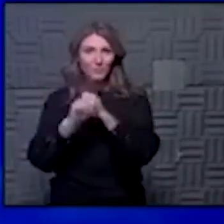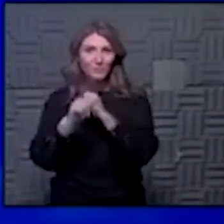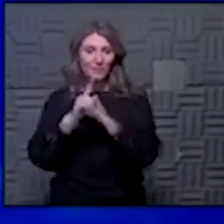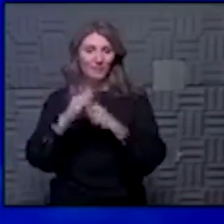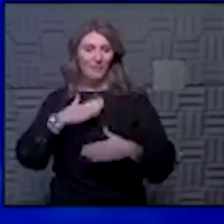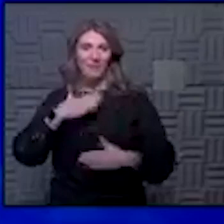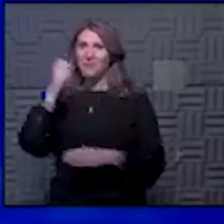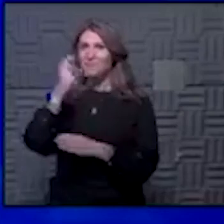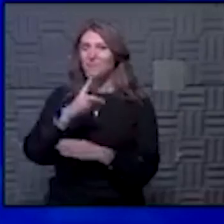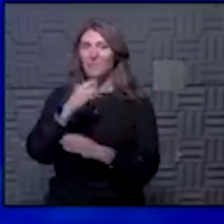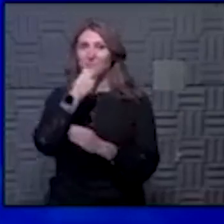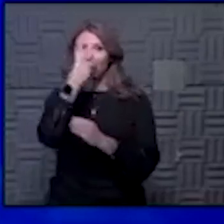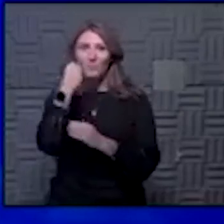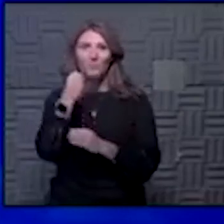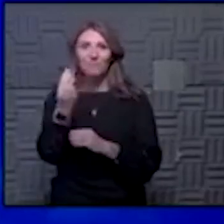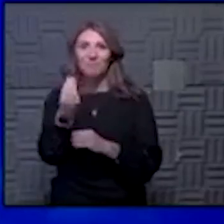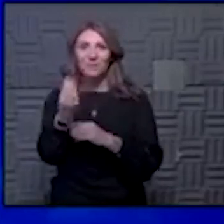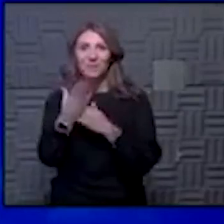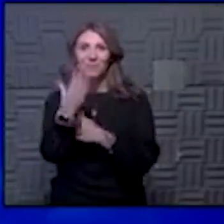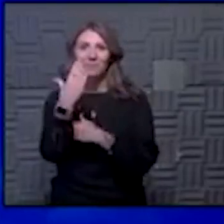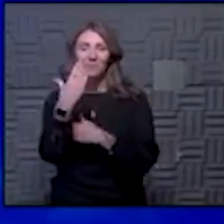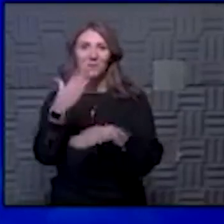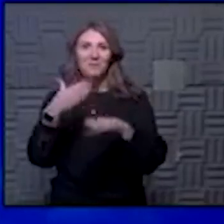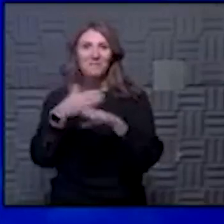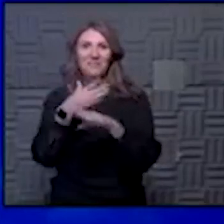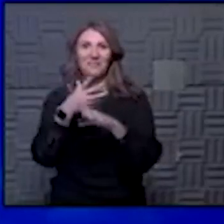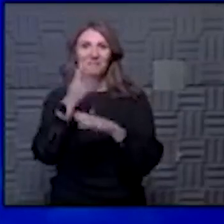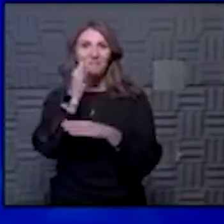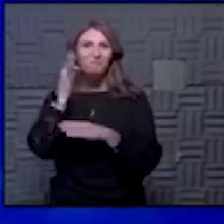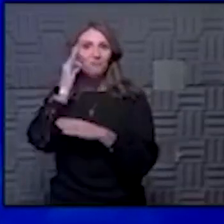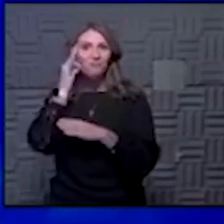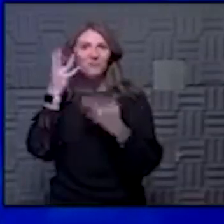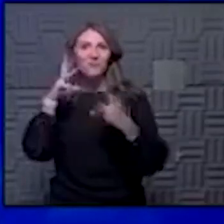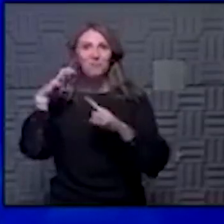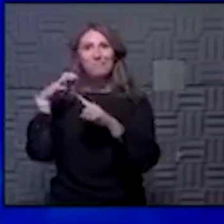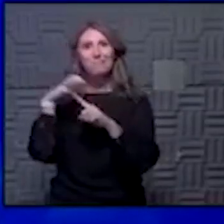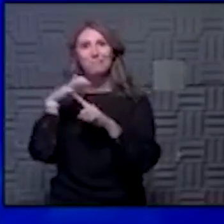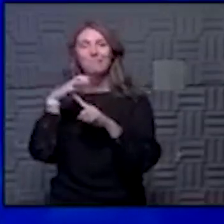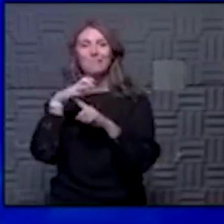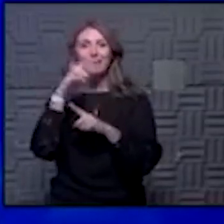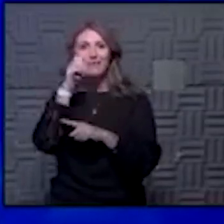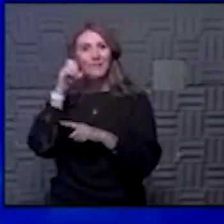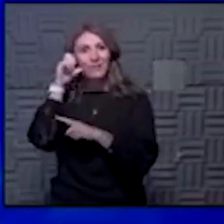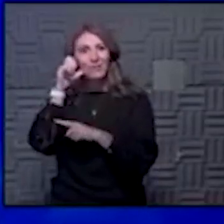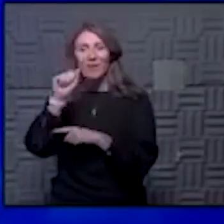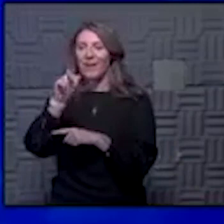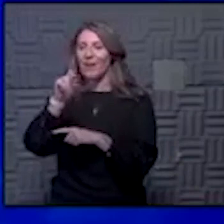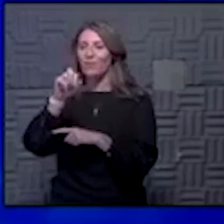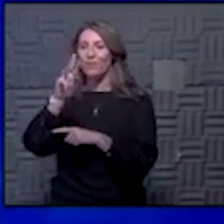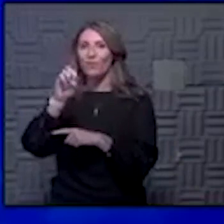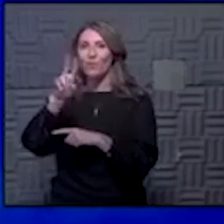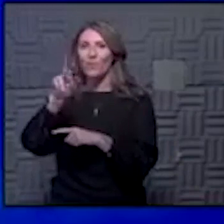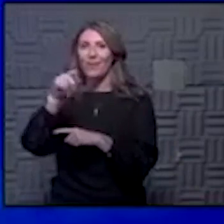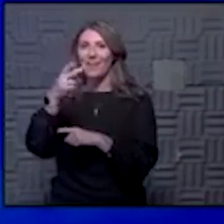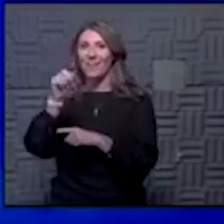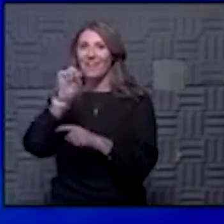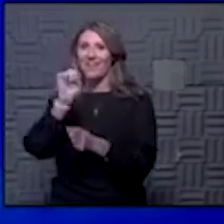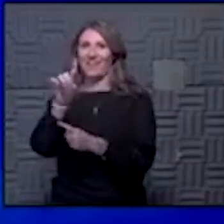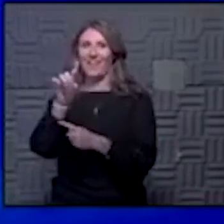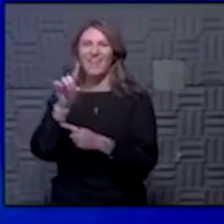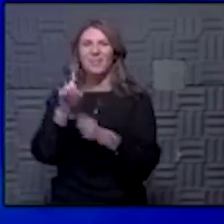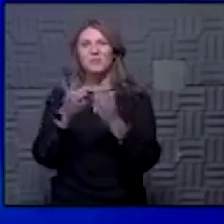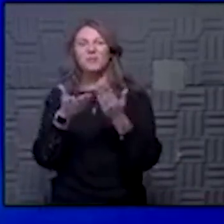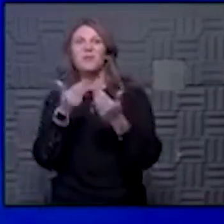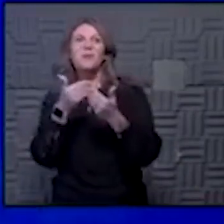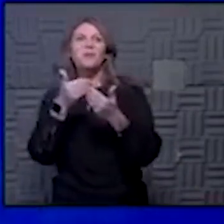beautiful Monday morning, especially after a big Chiefs win out at Arrowhead Stadium yesterday. That was a lot of fun, made me feel almost normal, except the stadium wasn't quite